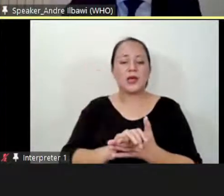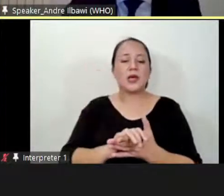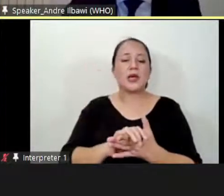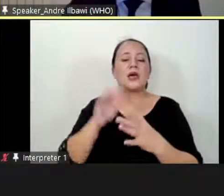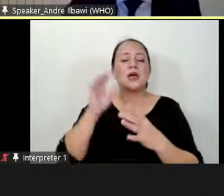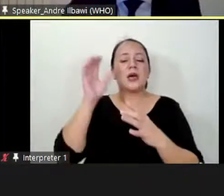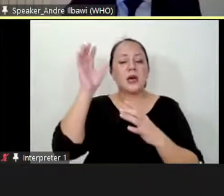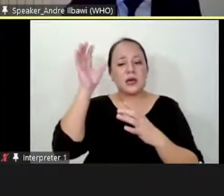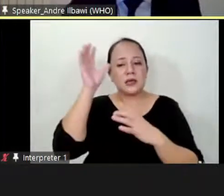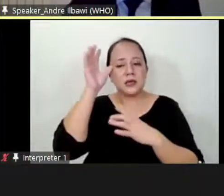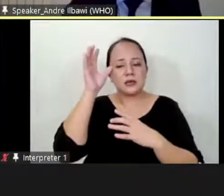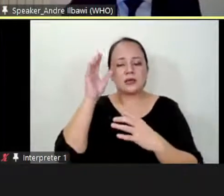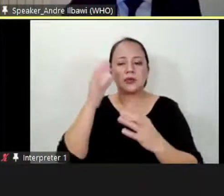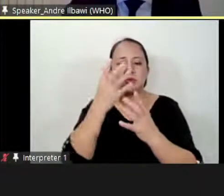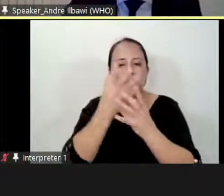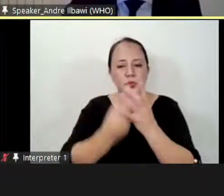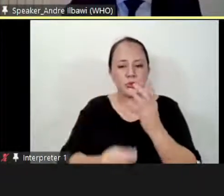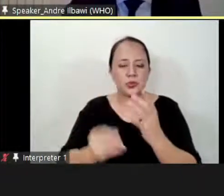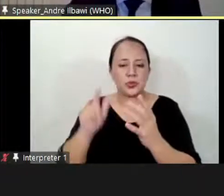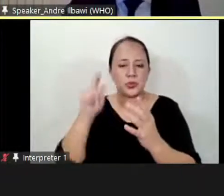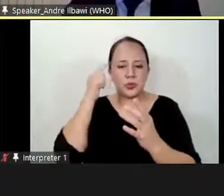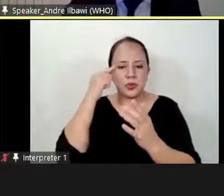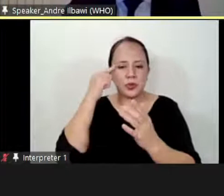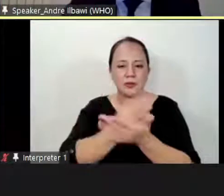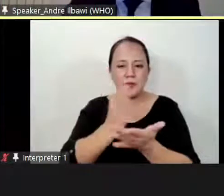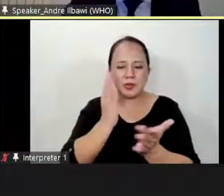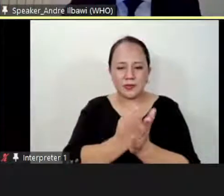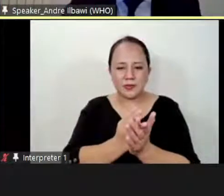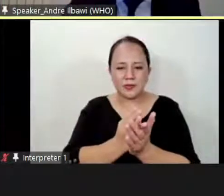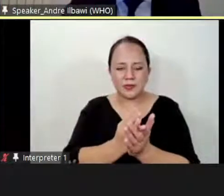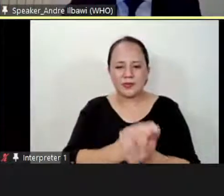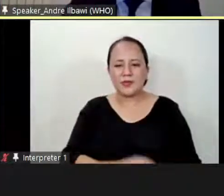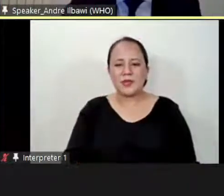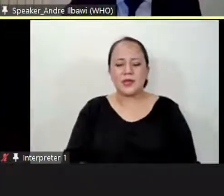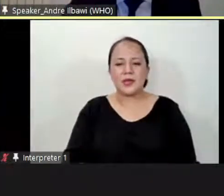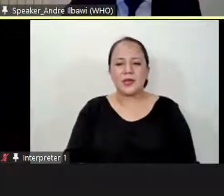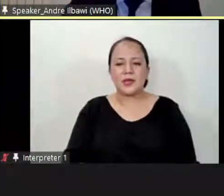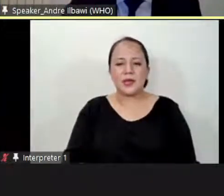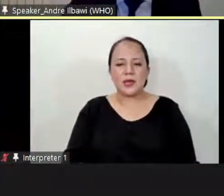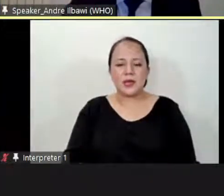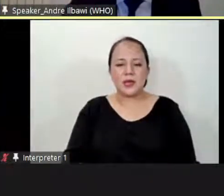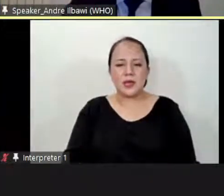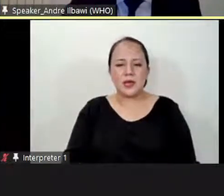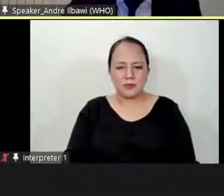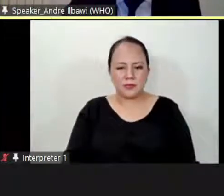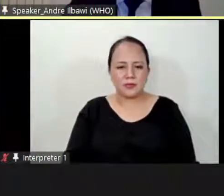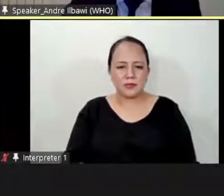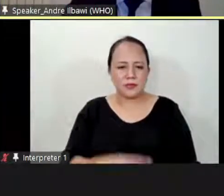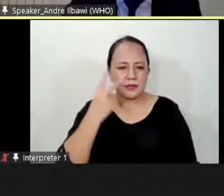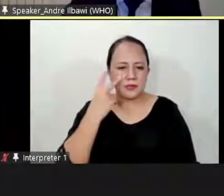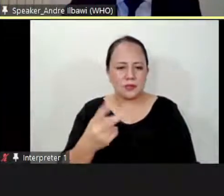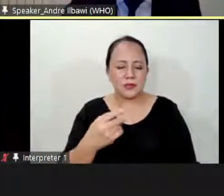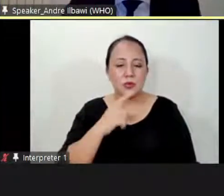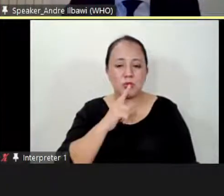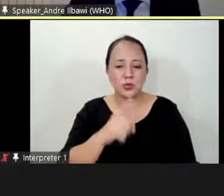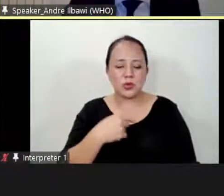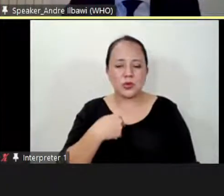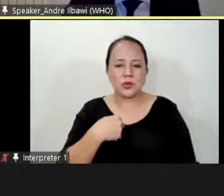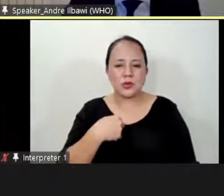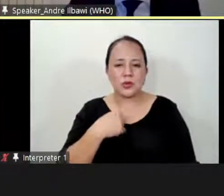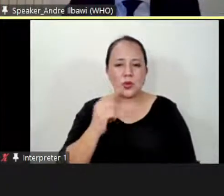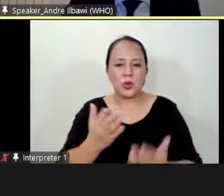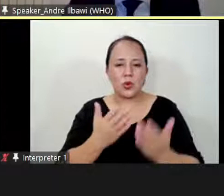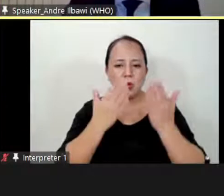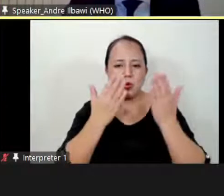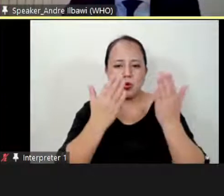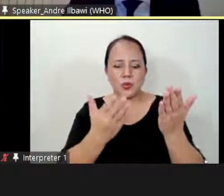government budgets, that cancer is not value for money. But the reason this question is important is because, in fact, it does offer us value for